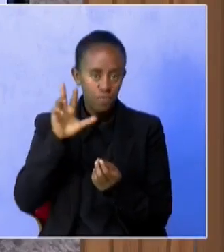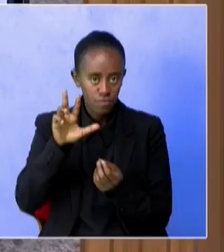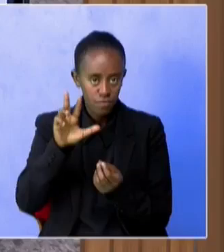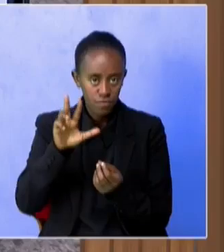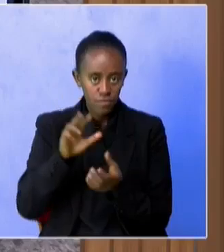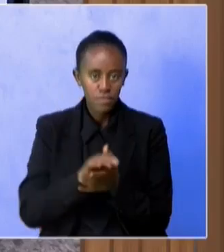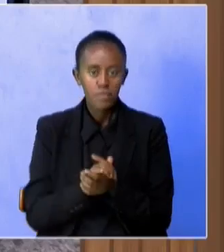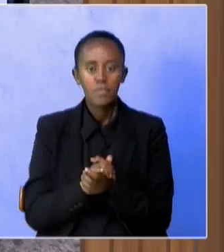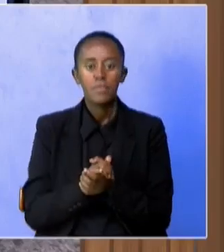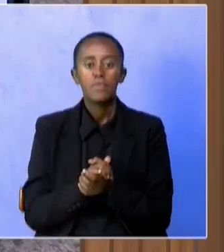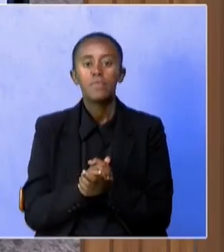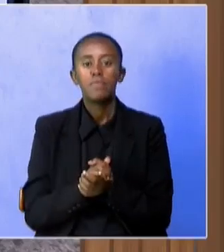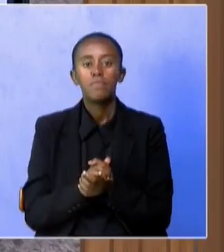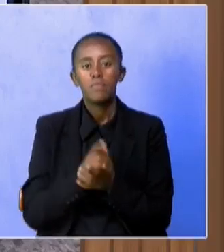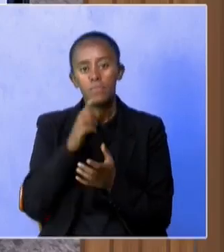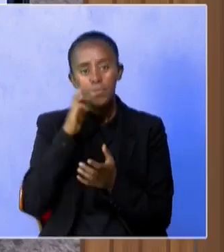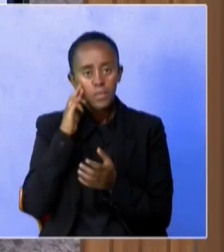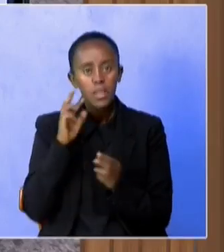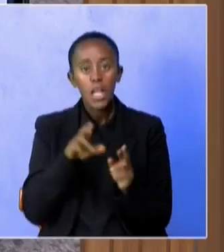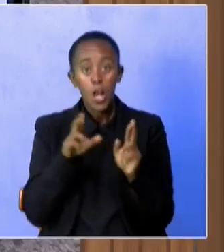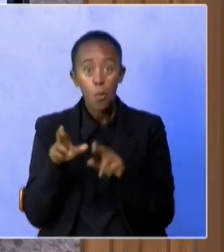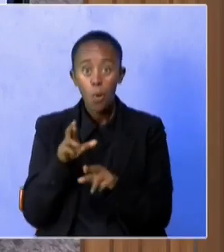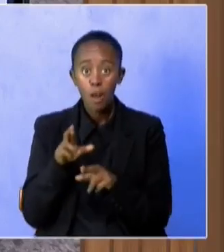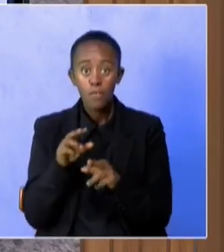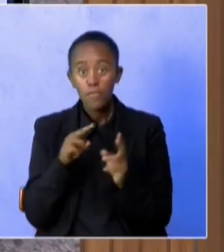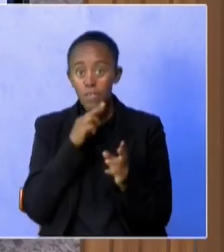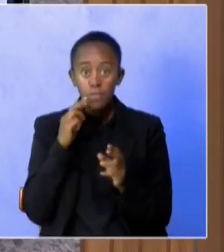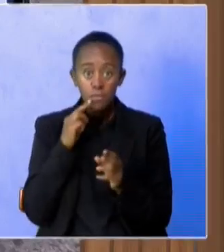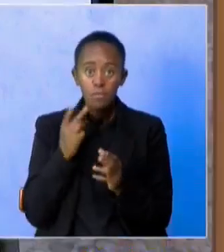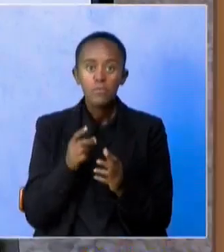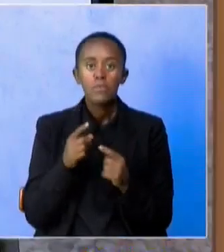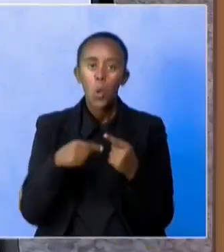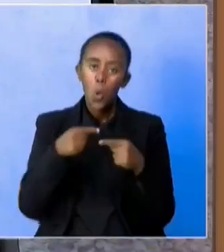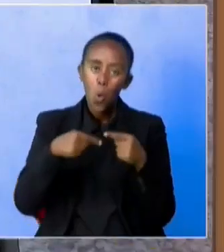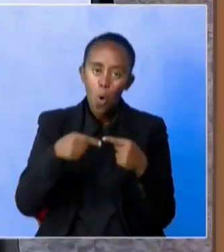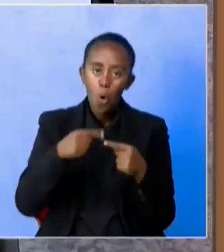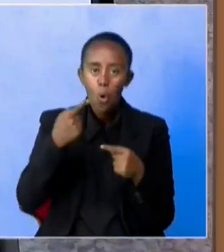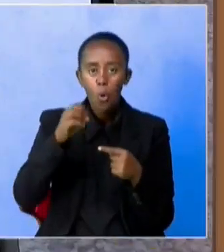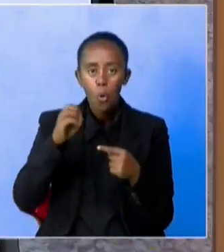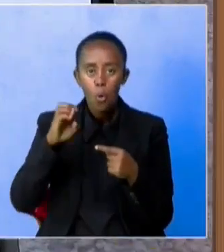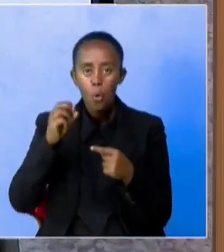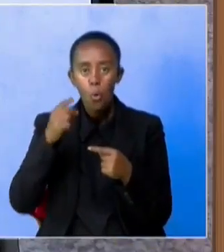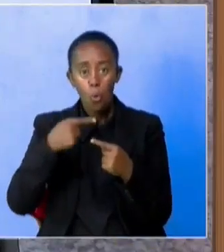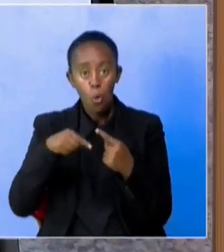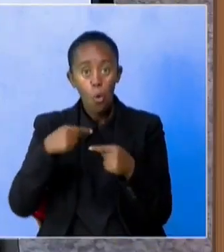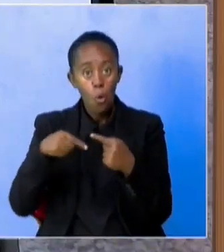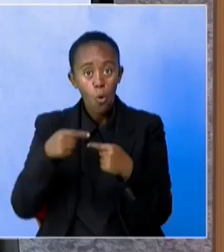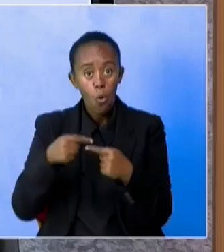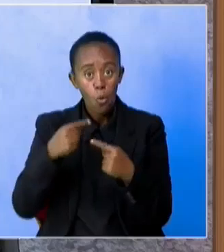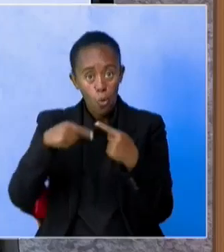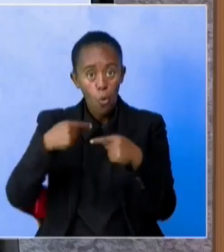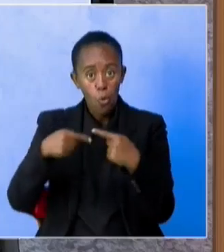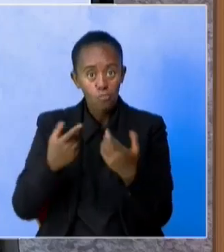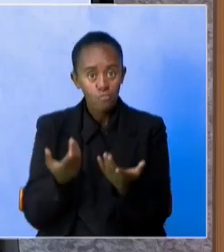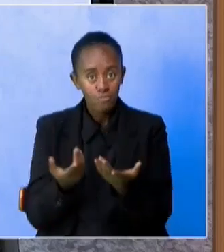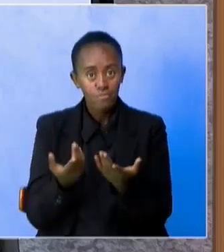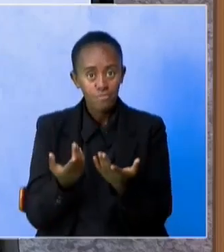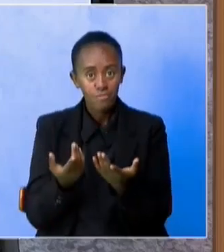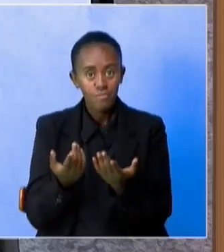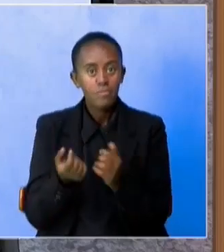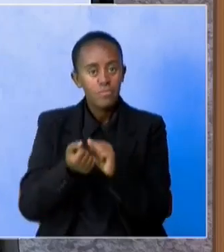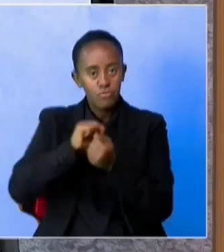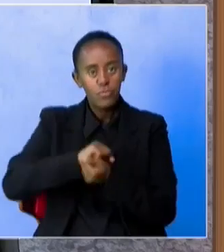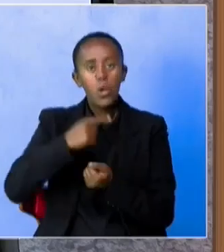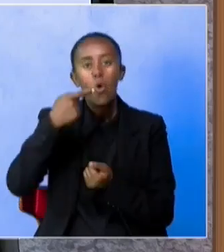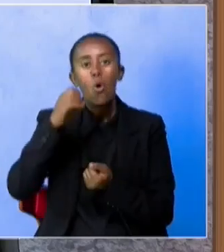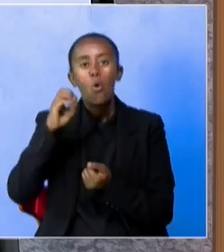irregular verbs, like go, for example, the one I gave you earlier in the example, it has changed form because it is irregular